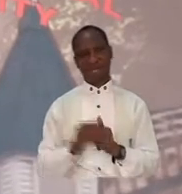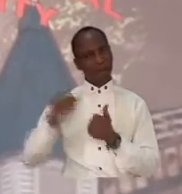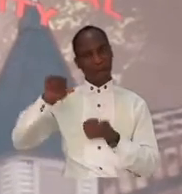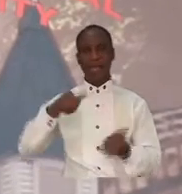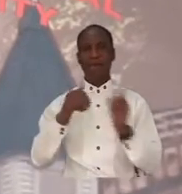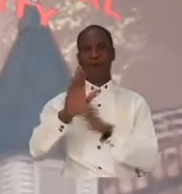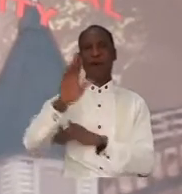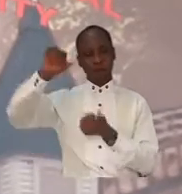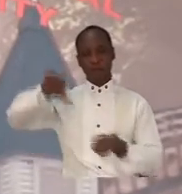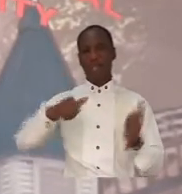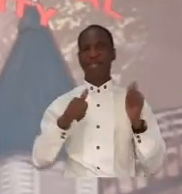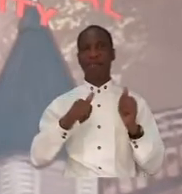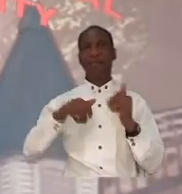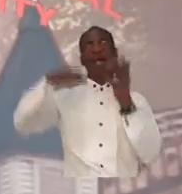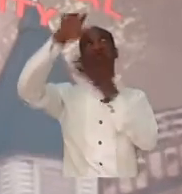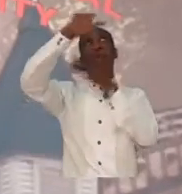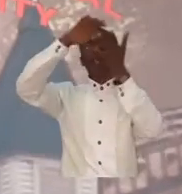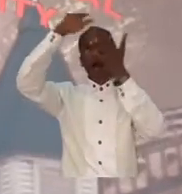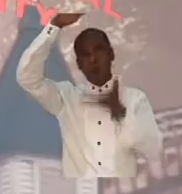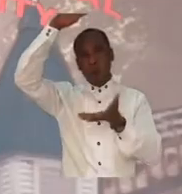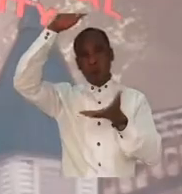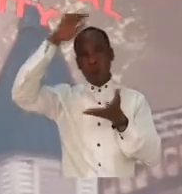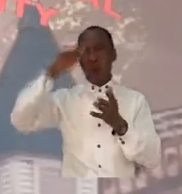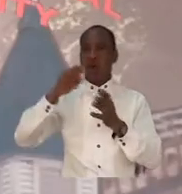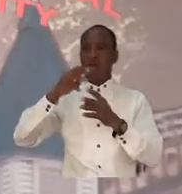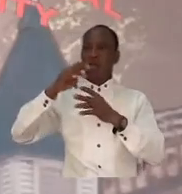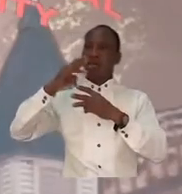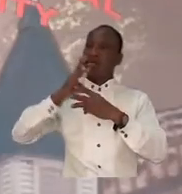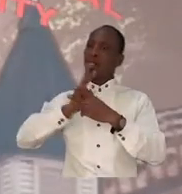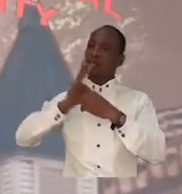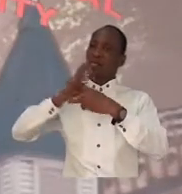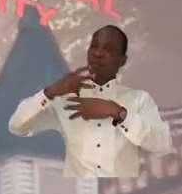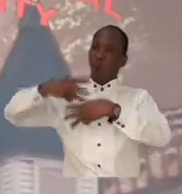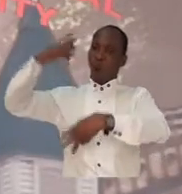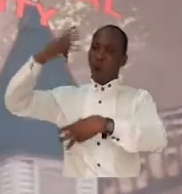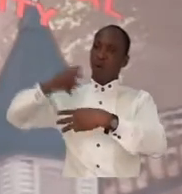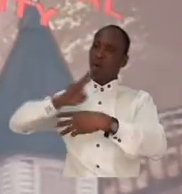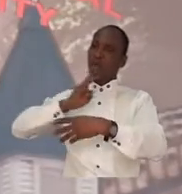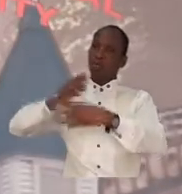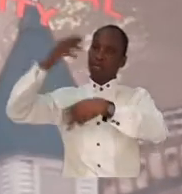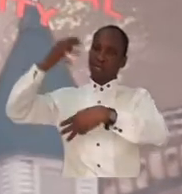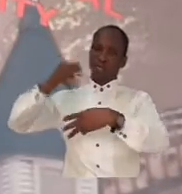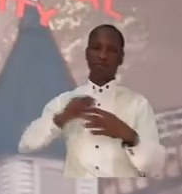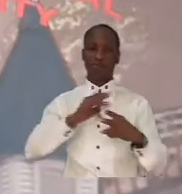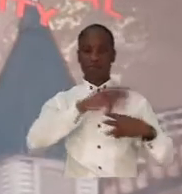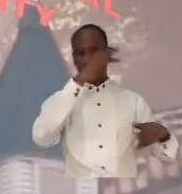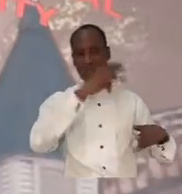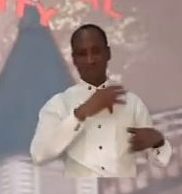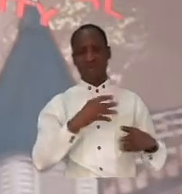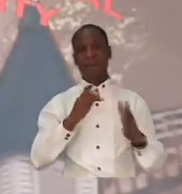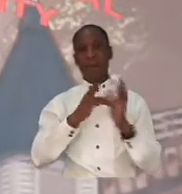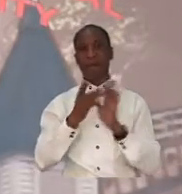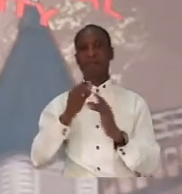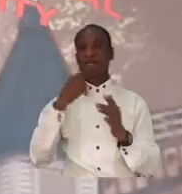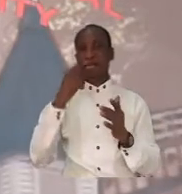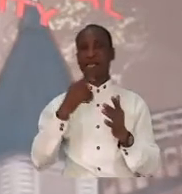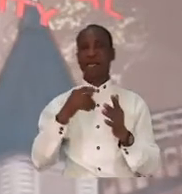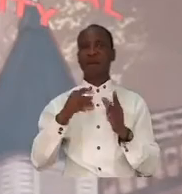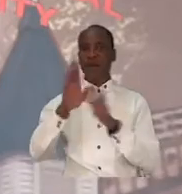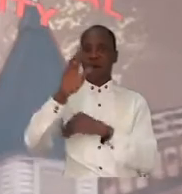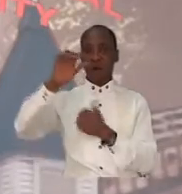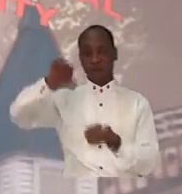kapa. Oh, say subo mu asem bi epie wa ha. Eri nche bi ebesua subo ahoro wa Bible ne ka ho asem.